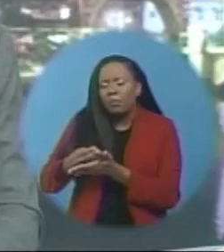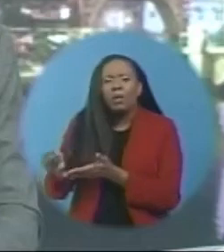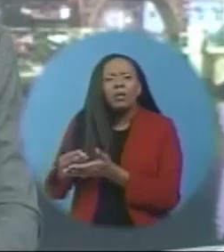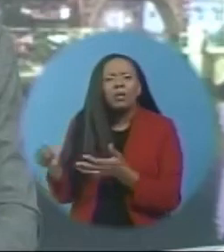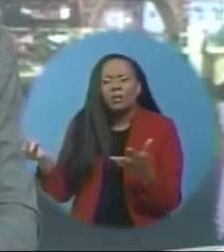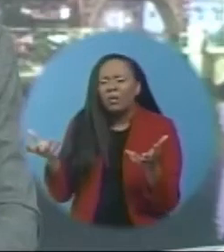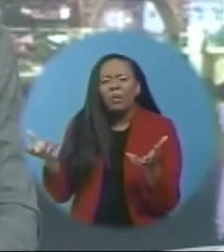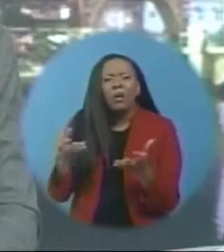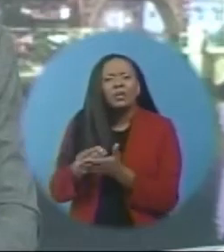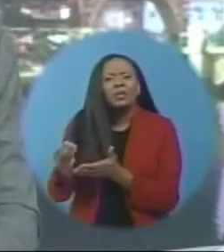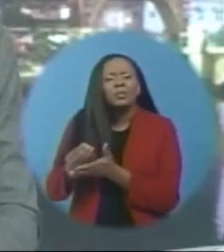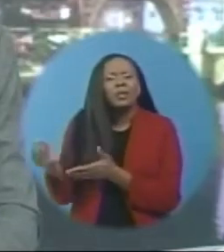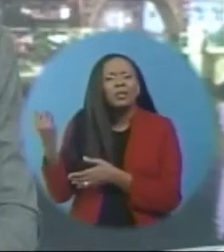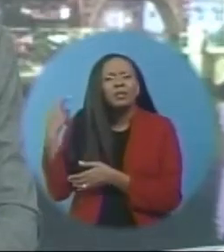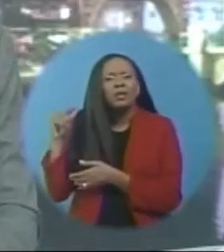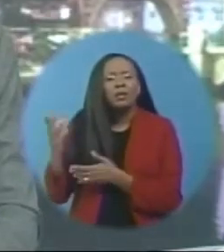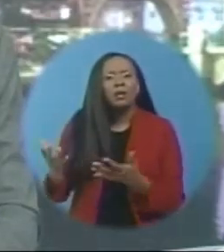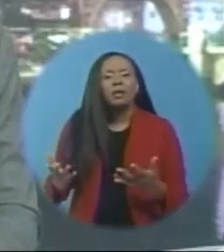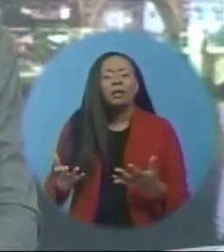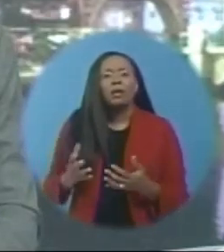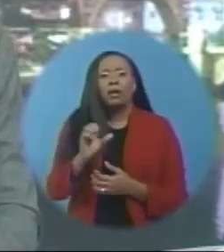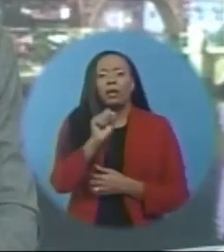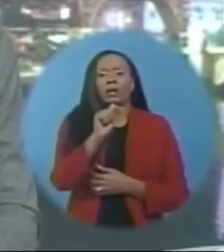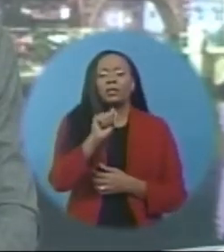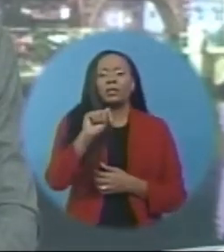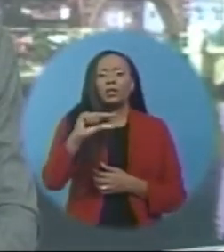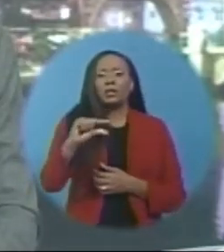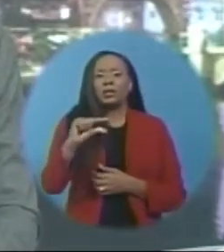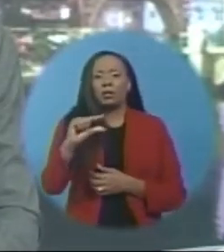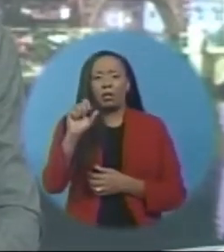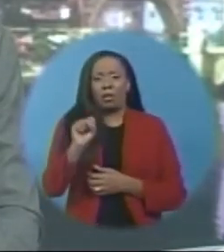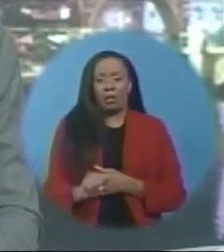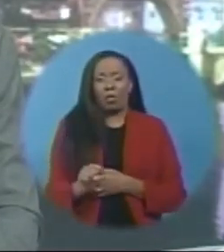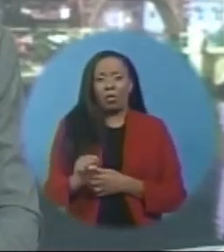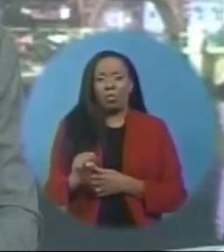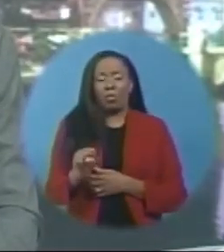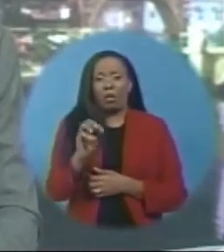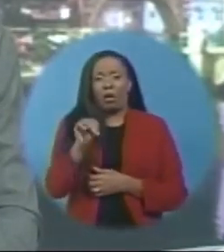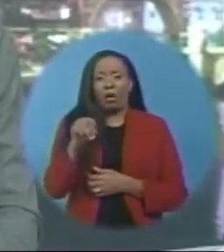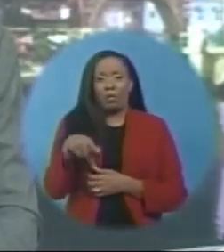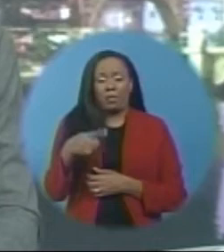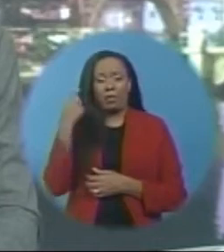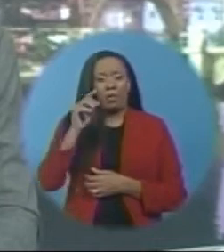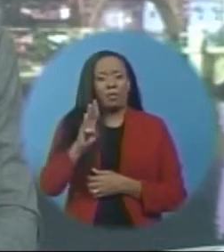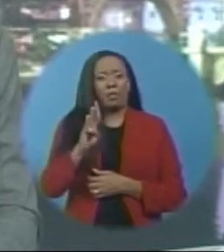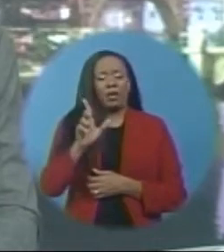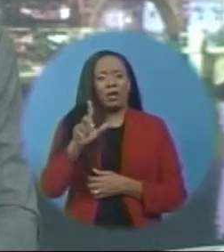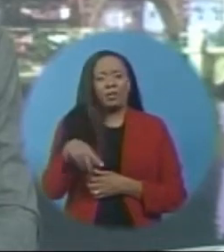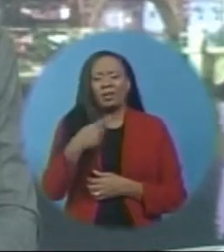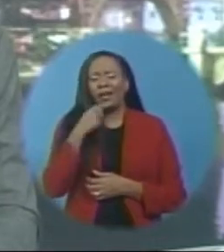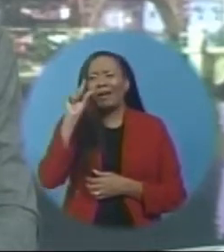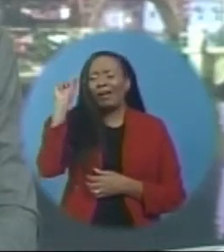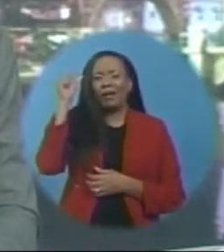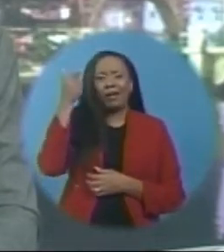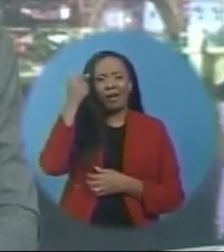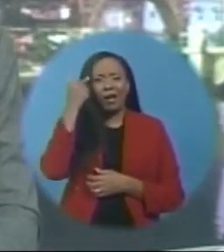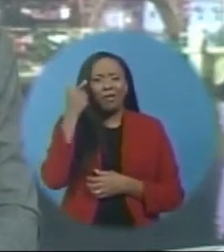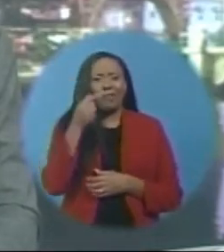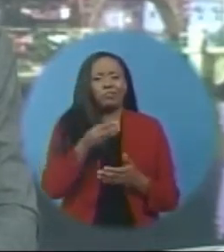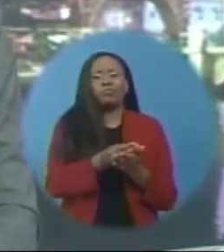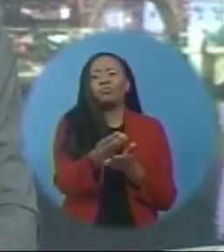the question being asked by St. George South MP Dwight Sutherland about the various sums of money government has committed